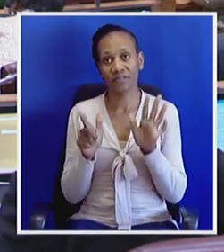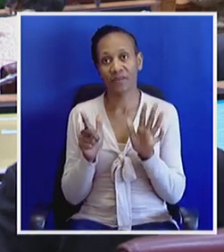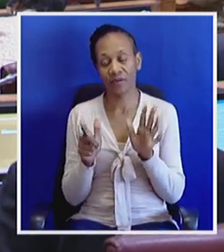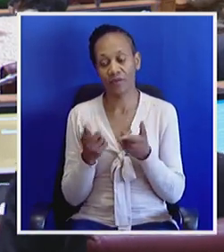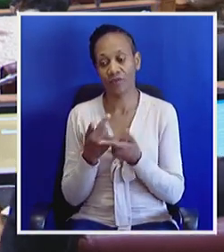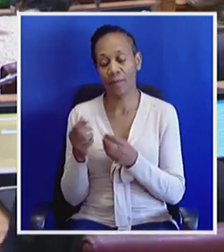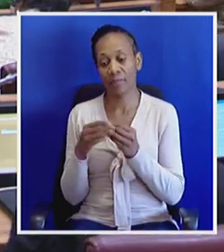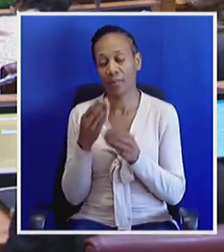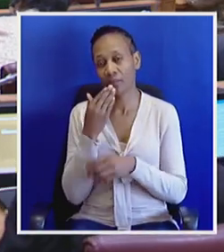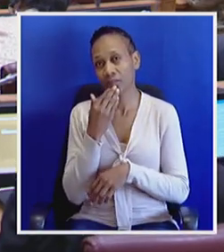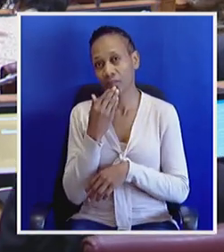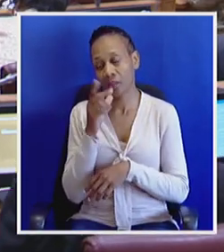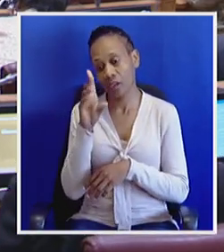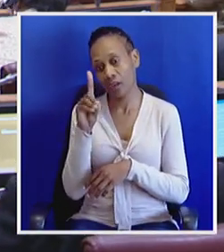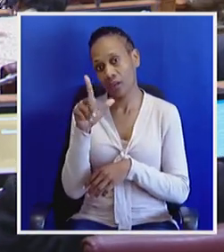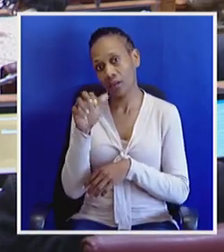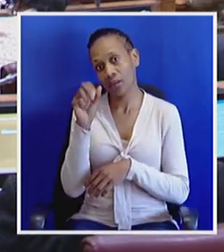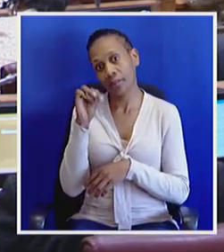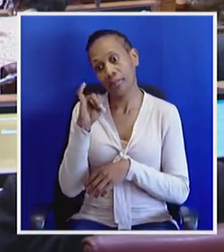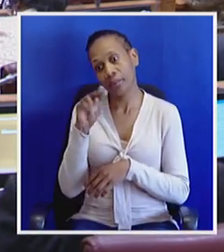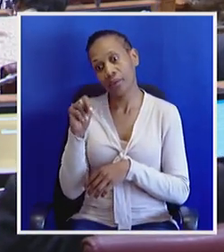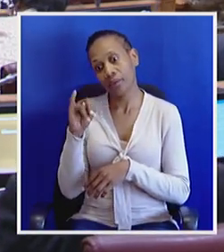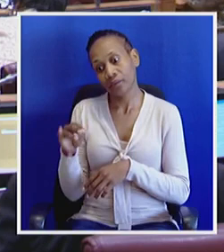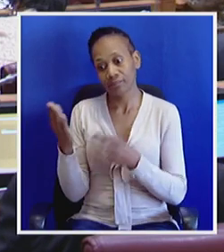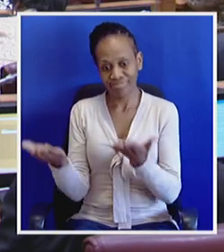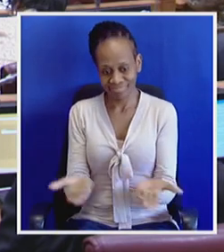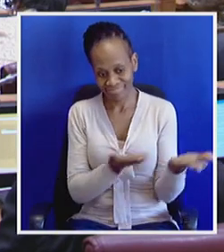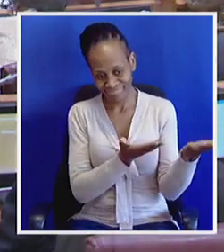the Honorable Dlamini. You're welcome, sir.